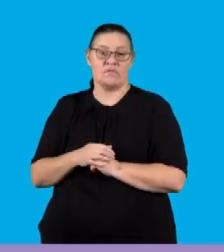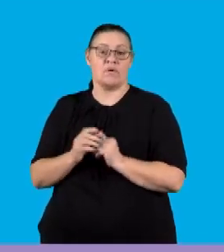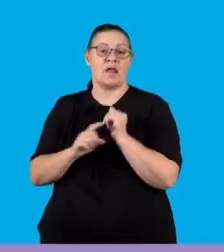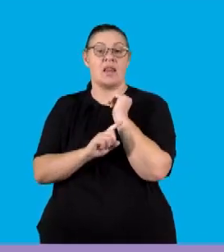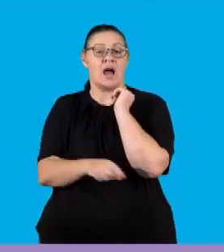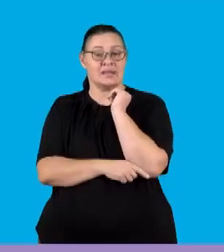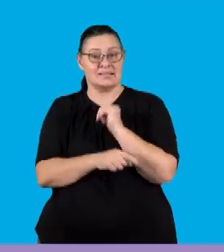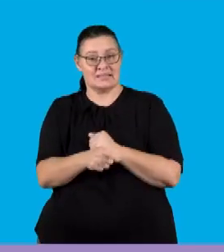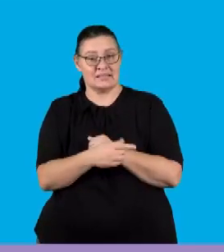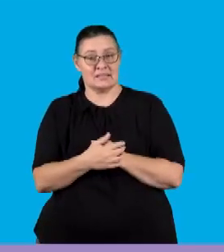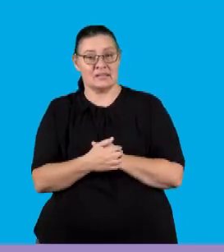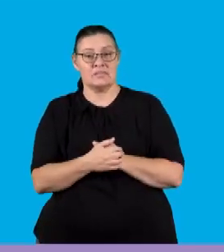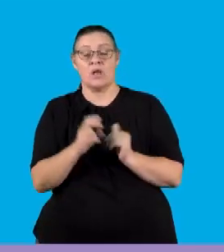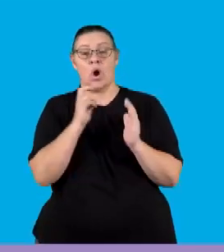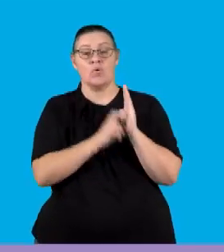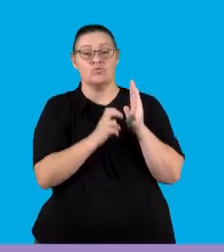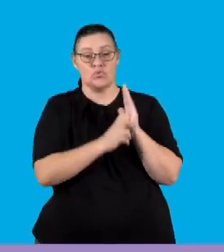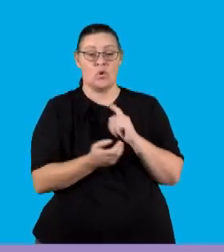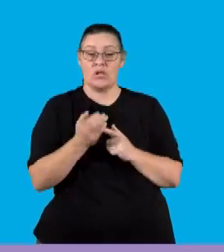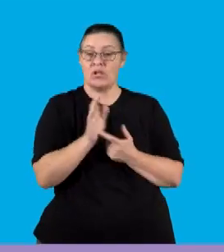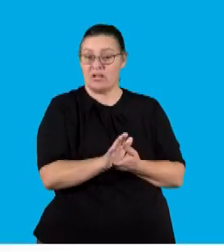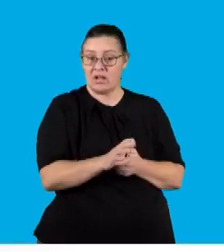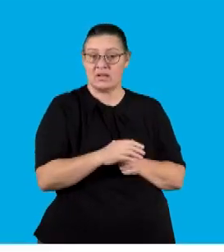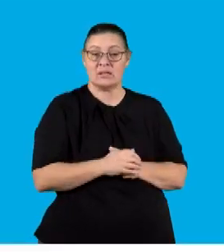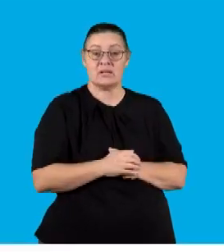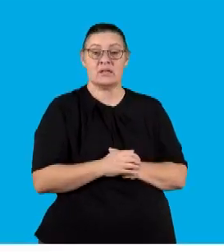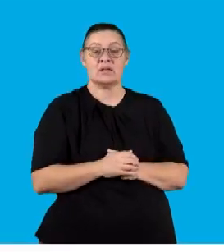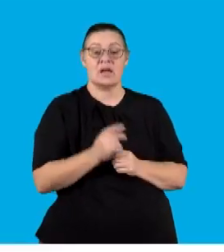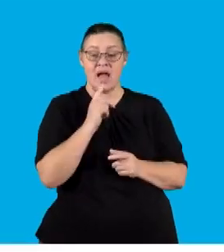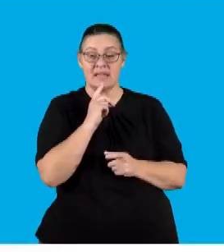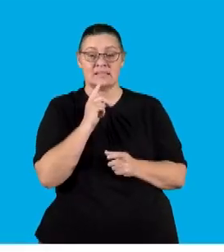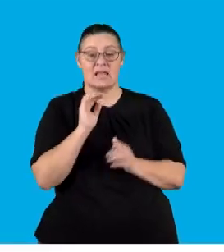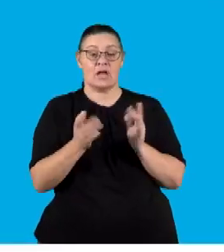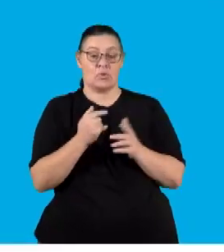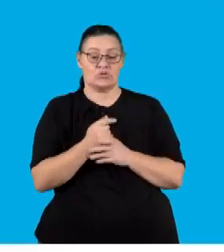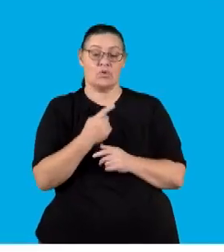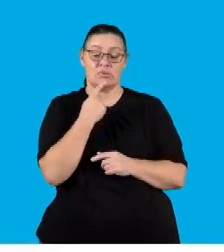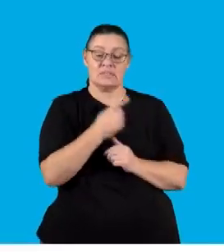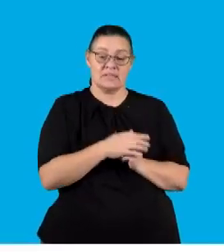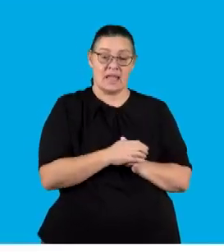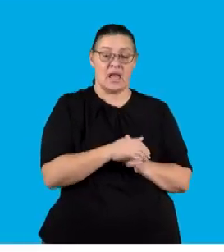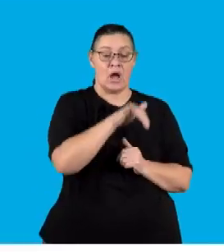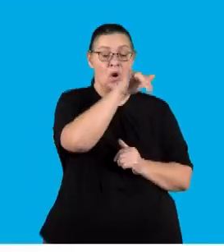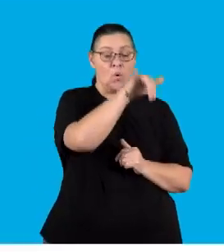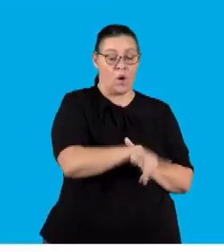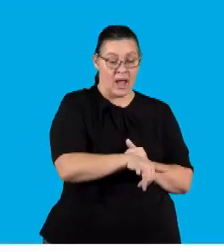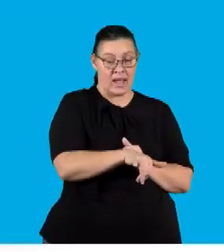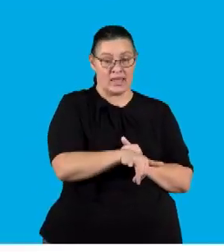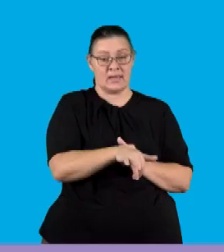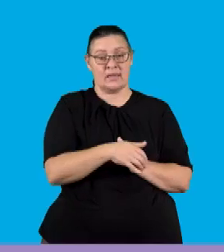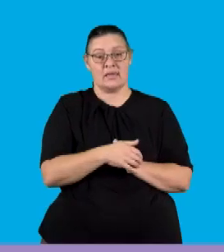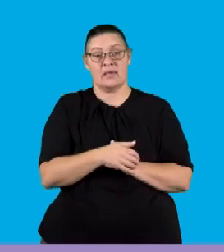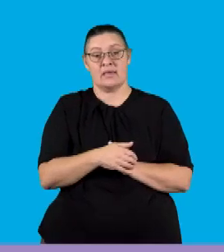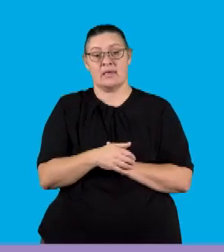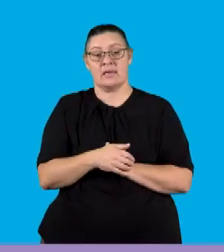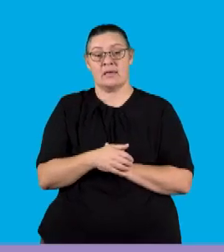of our a question there, to write the rule as an equation or in an algebraic form, we are going to